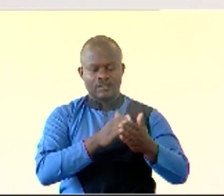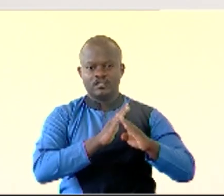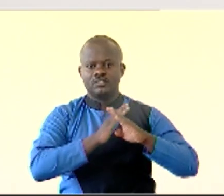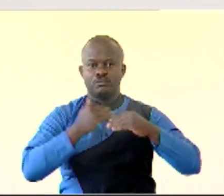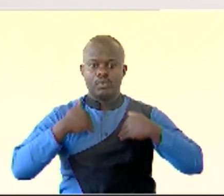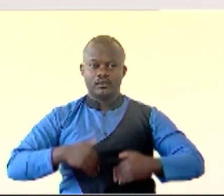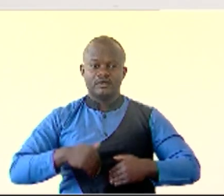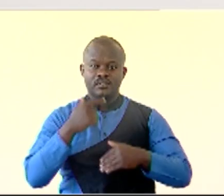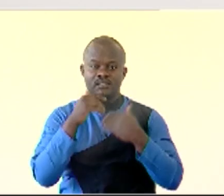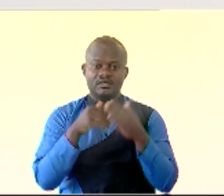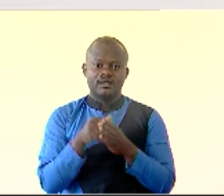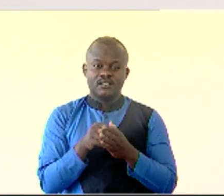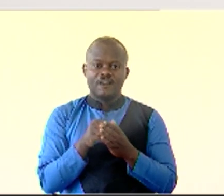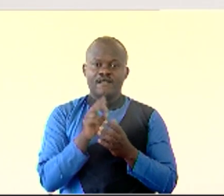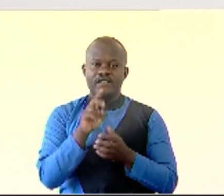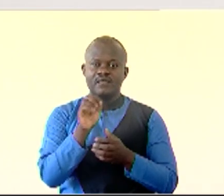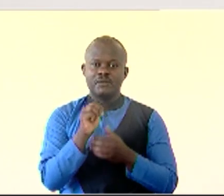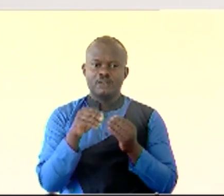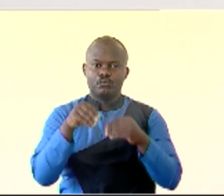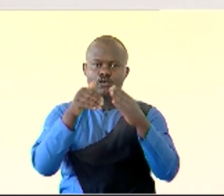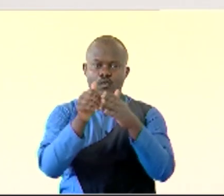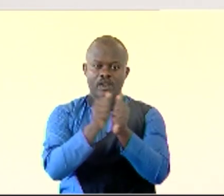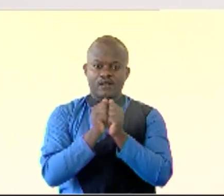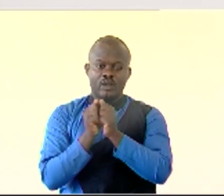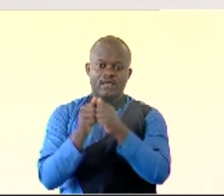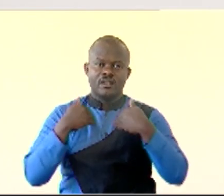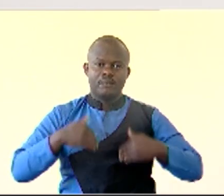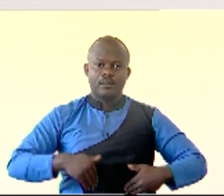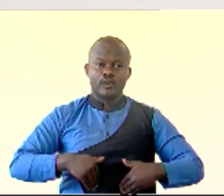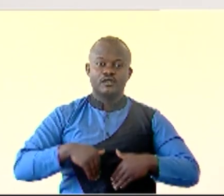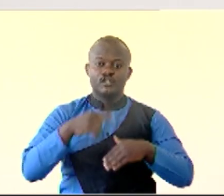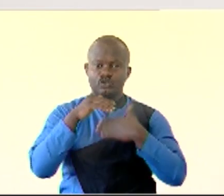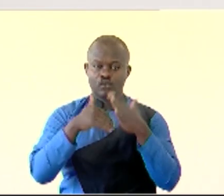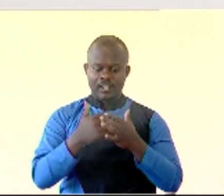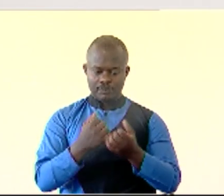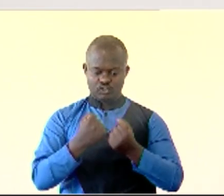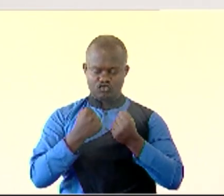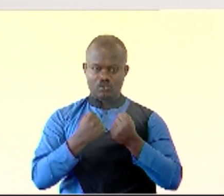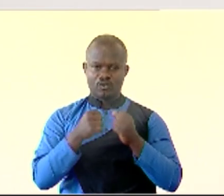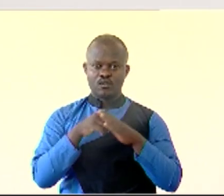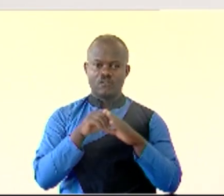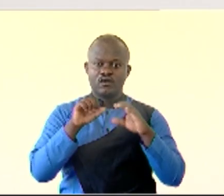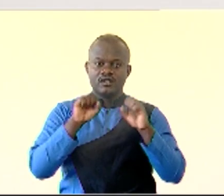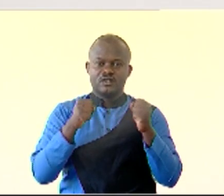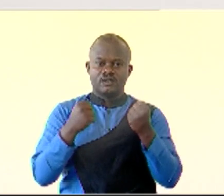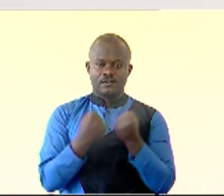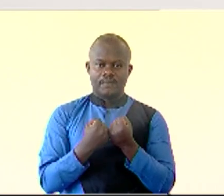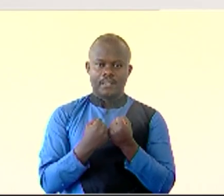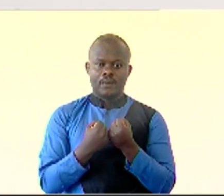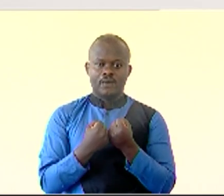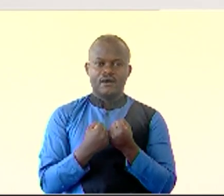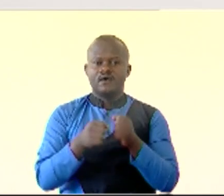the body immune system when it detects harmful substances. Take an example. Once the body detects these harmful